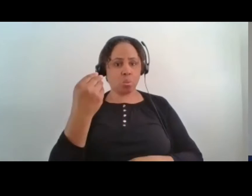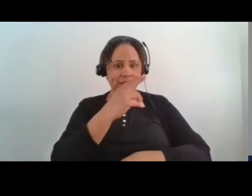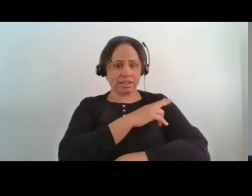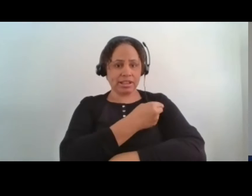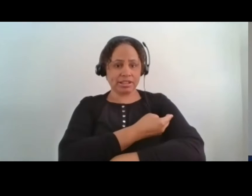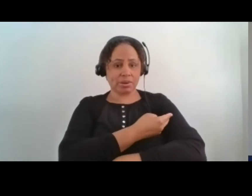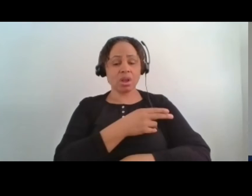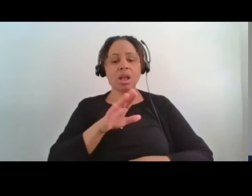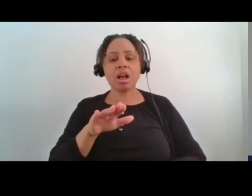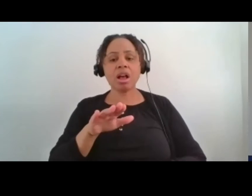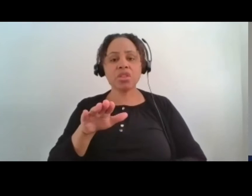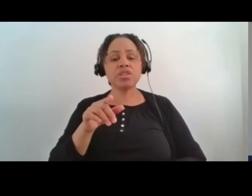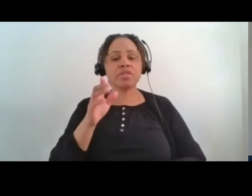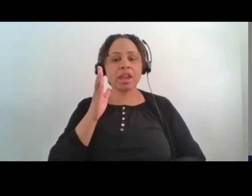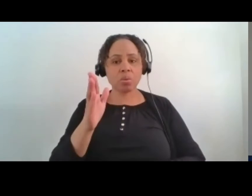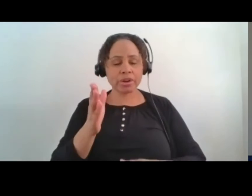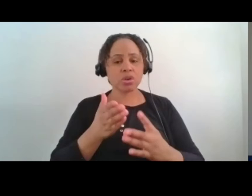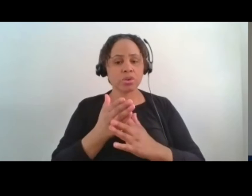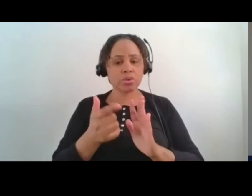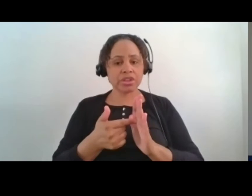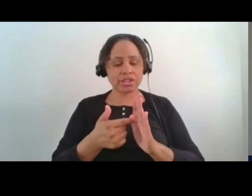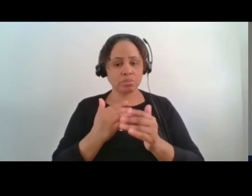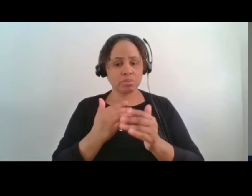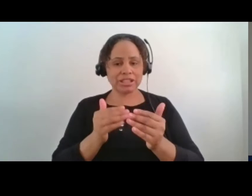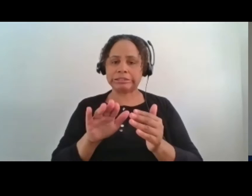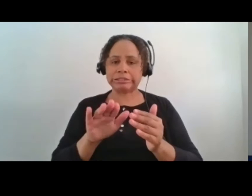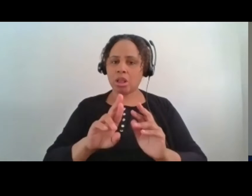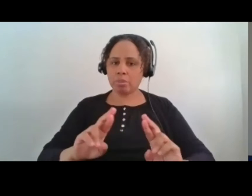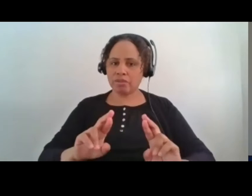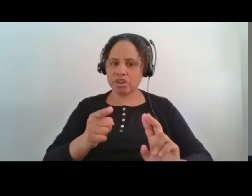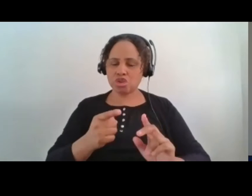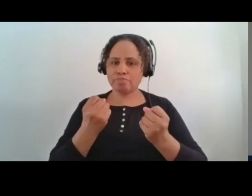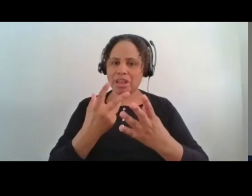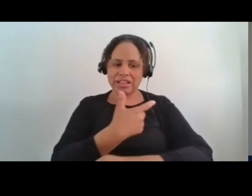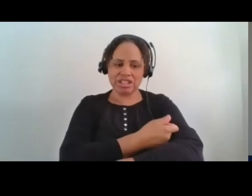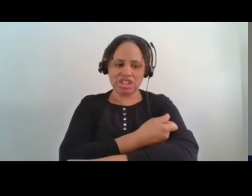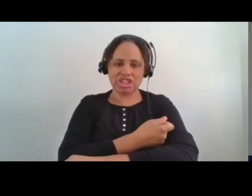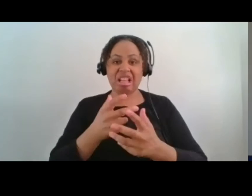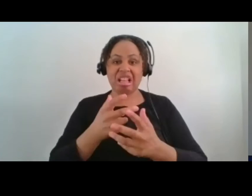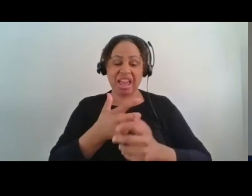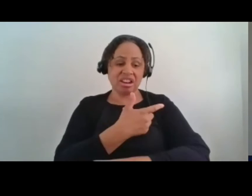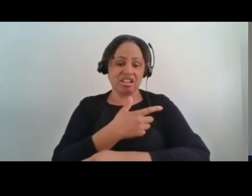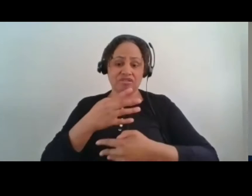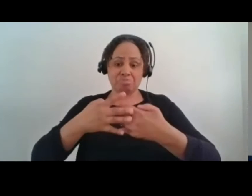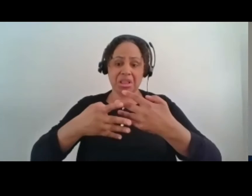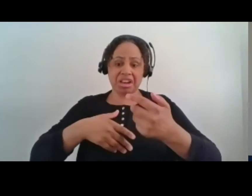this procedure, prepare to get a lot of shots. There's going to be a lot of blood drawing, there's going to be a lot of shots. So